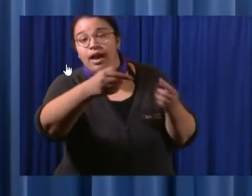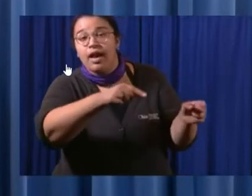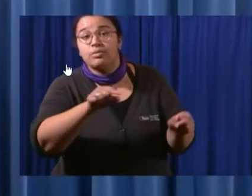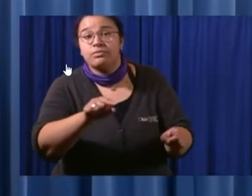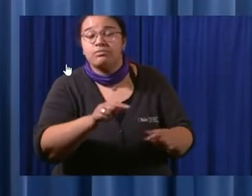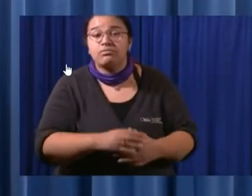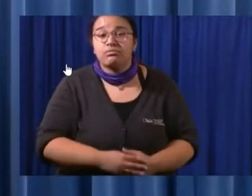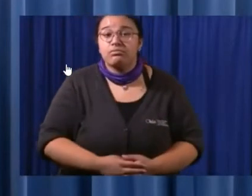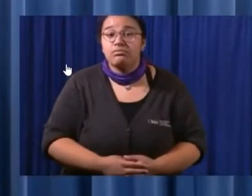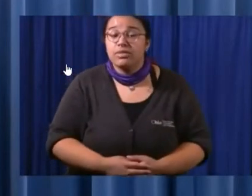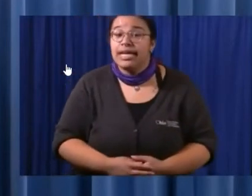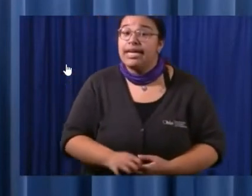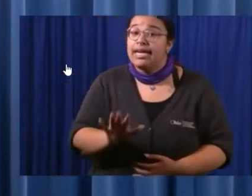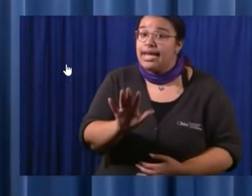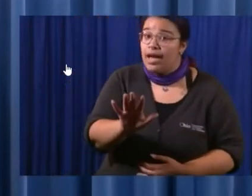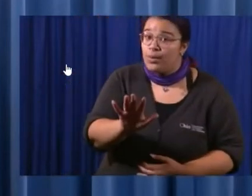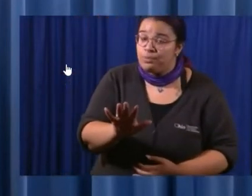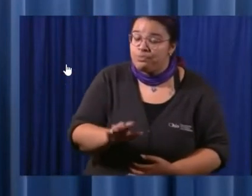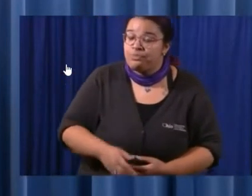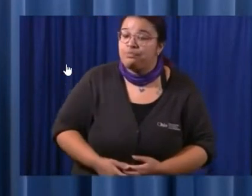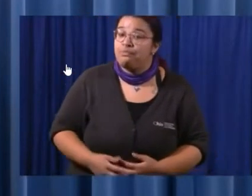of places, as you saw,